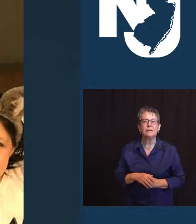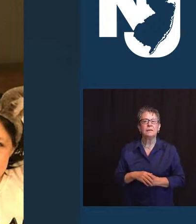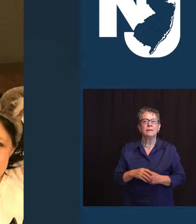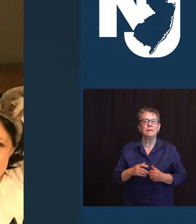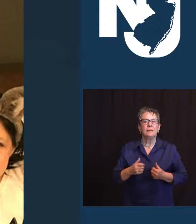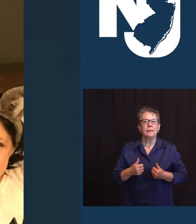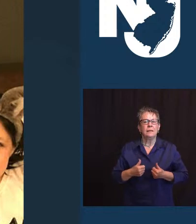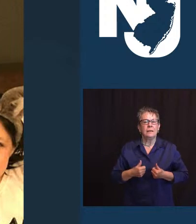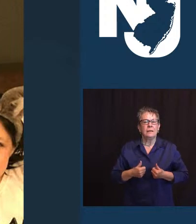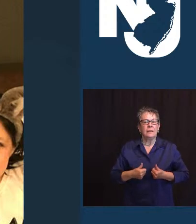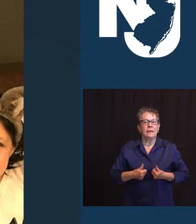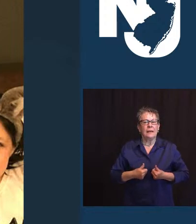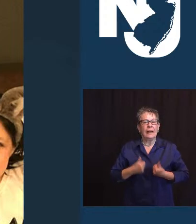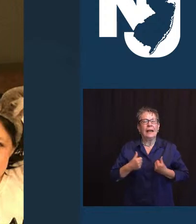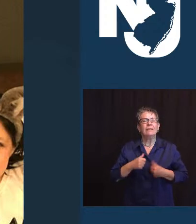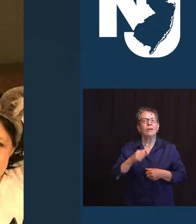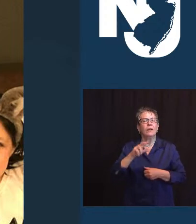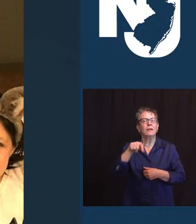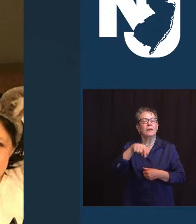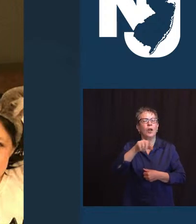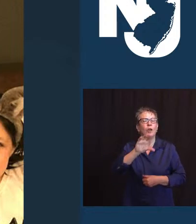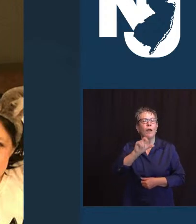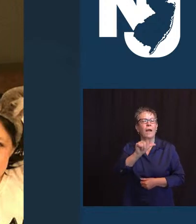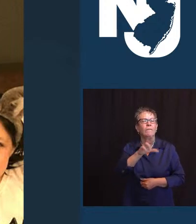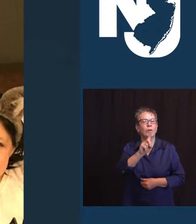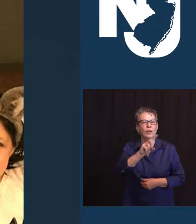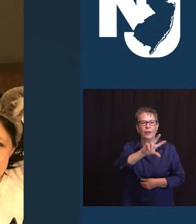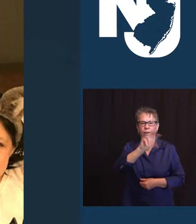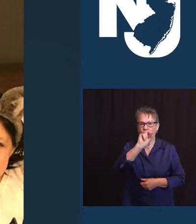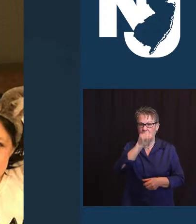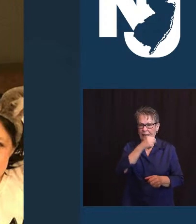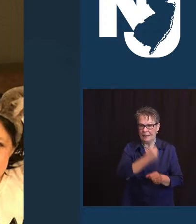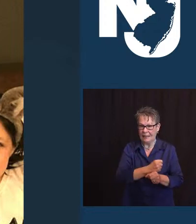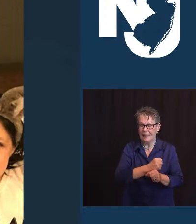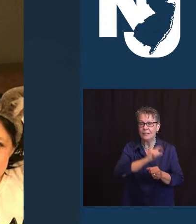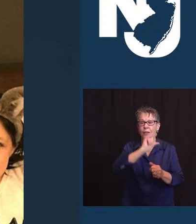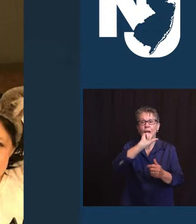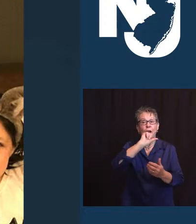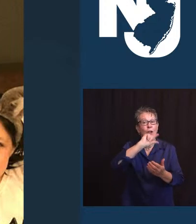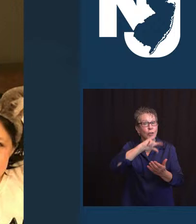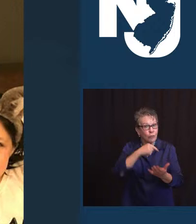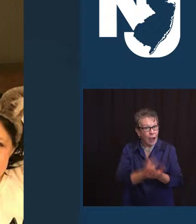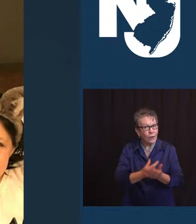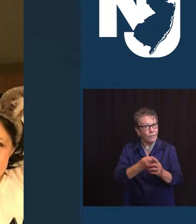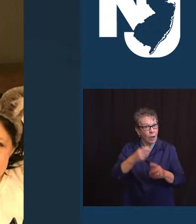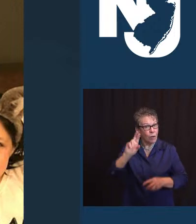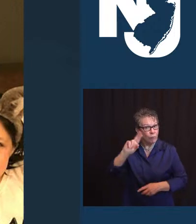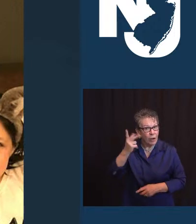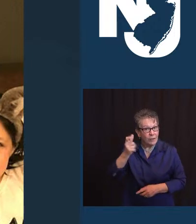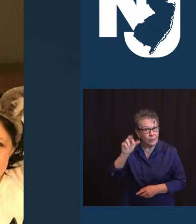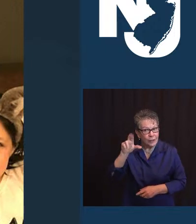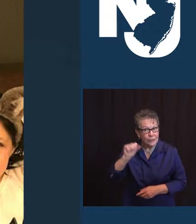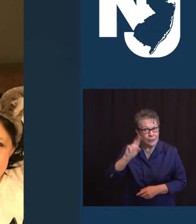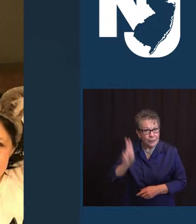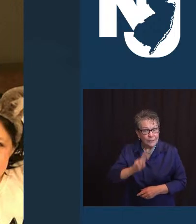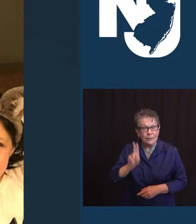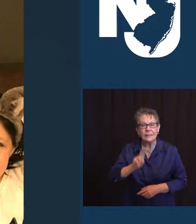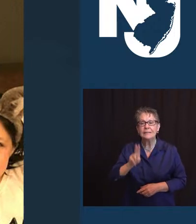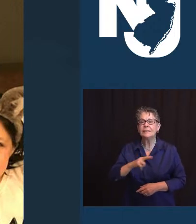graduate who began his professional life as a lab technician at Robert Wood Johnson Hospital in New Brunswick, but he soon